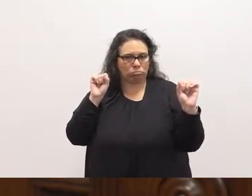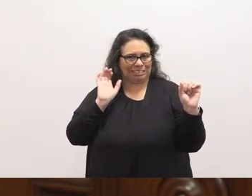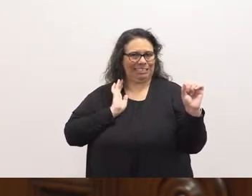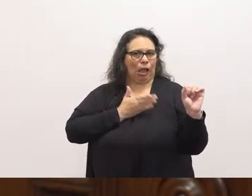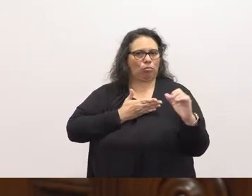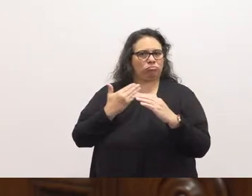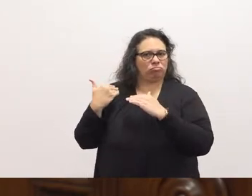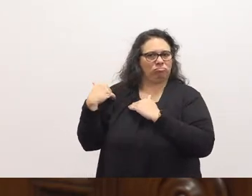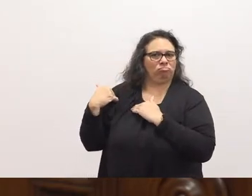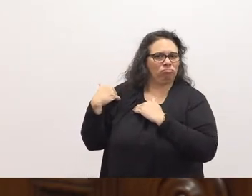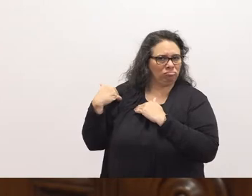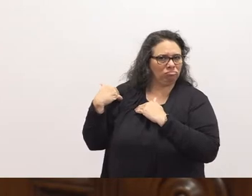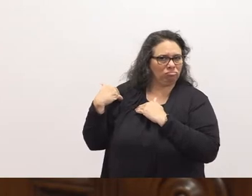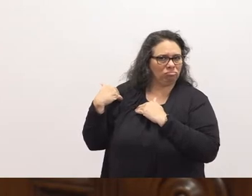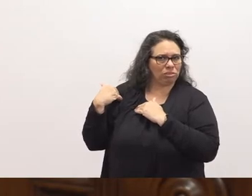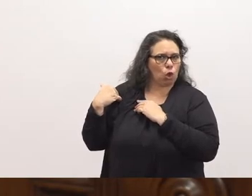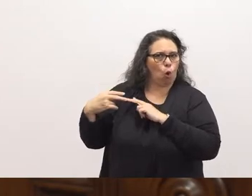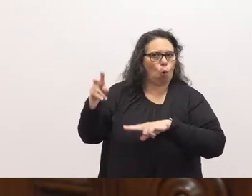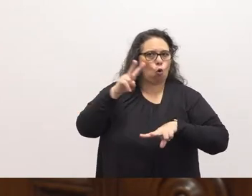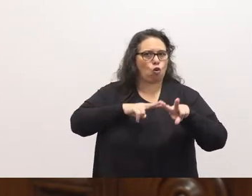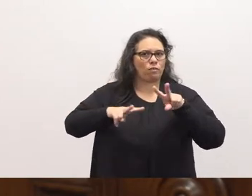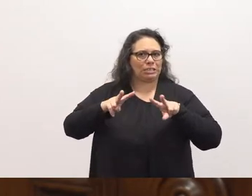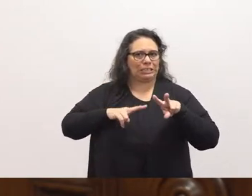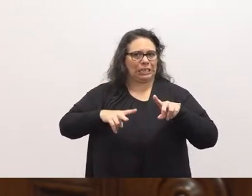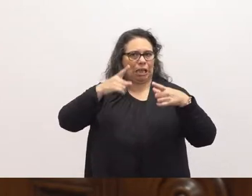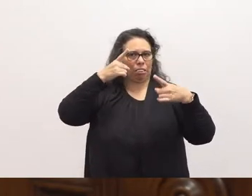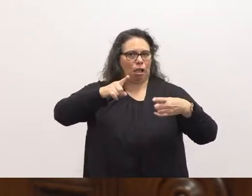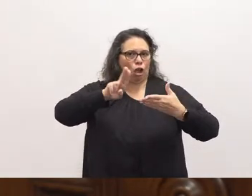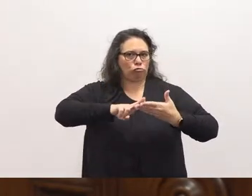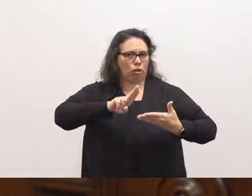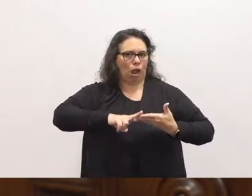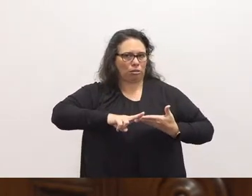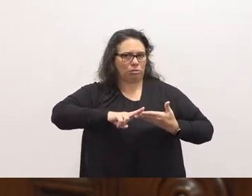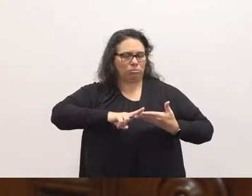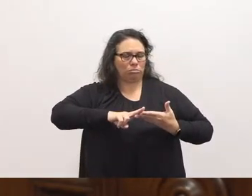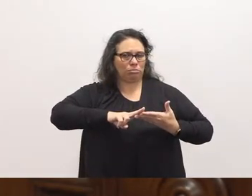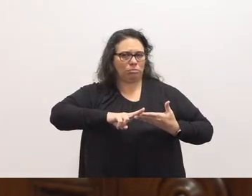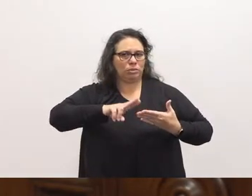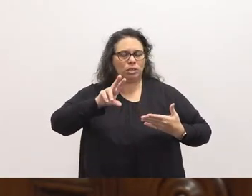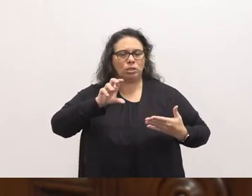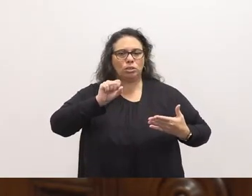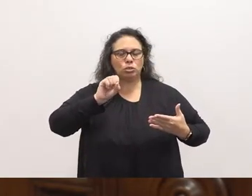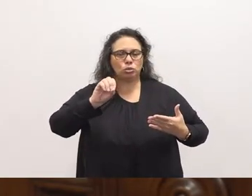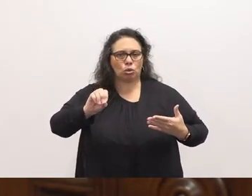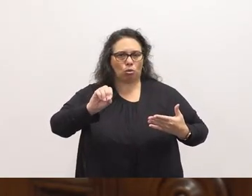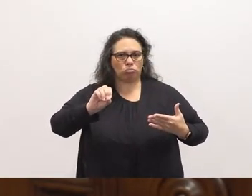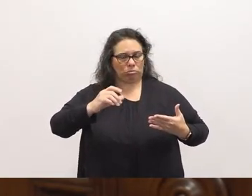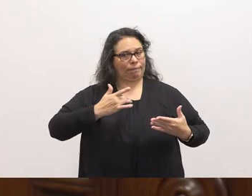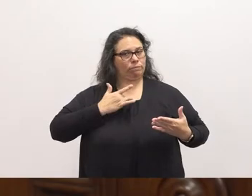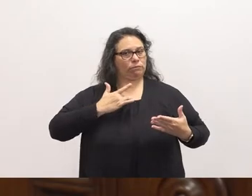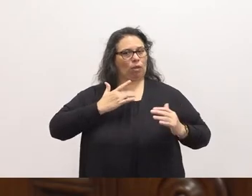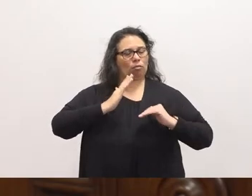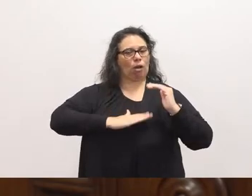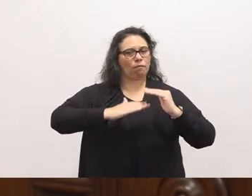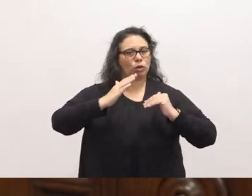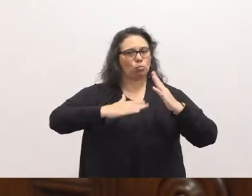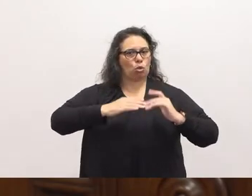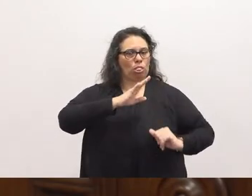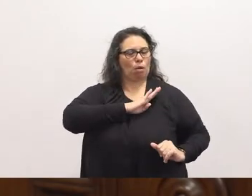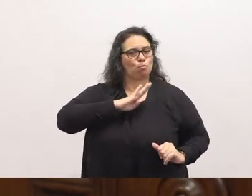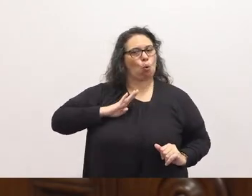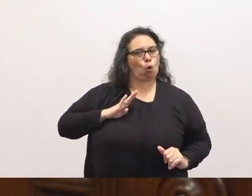us to oversee her contract. And so I feel comfortable in the